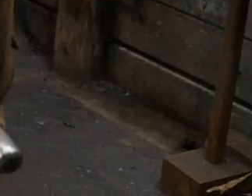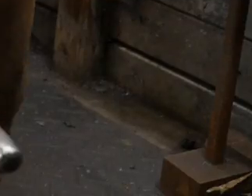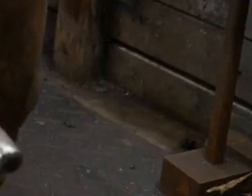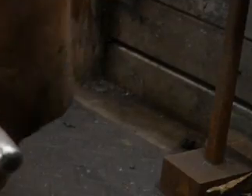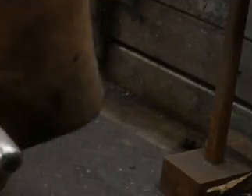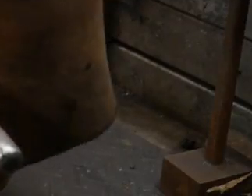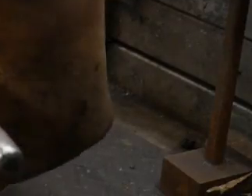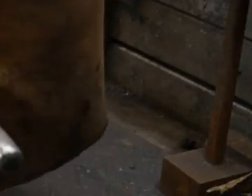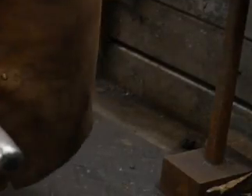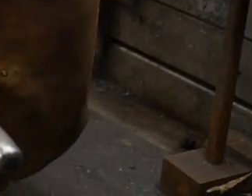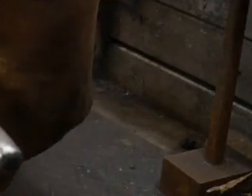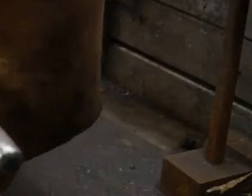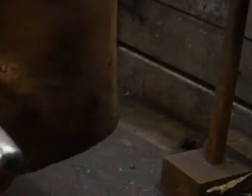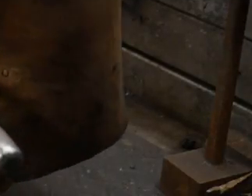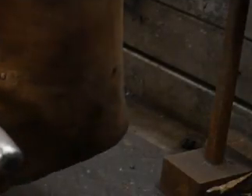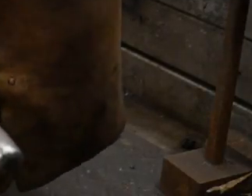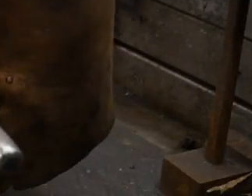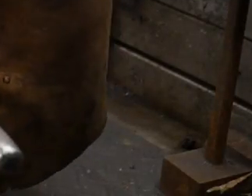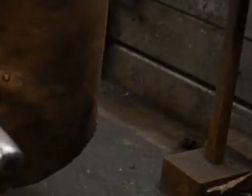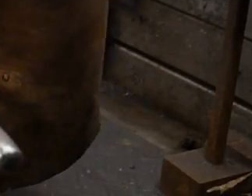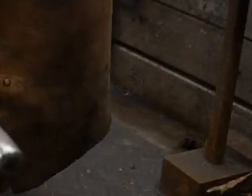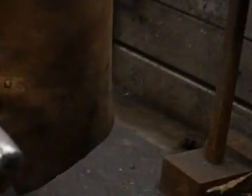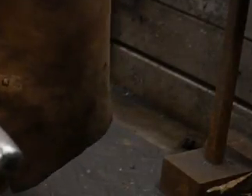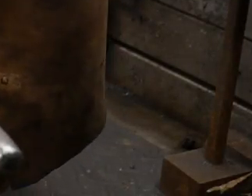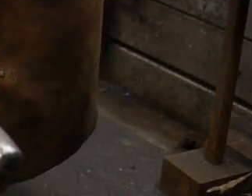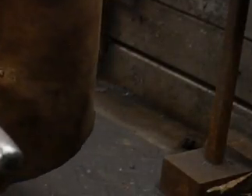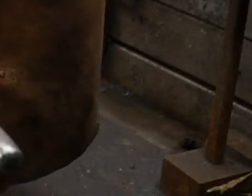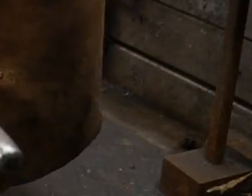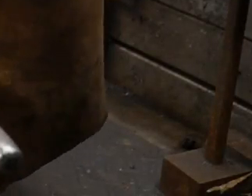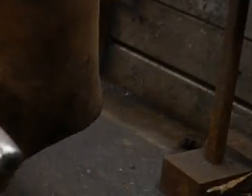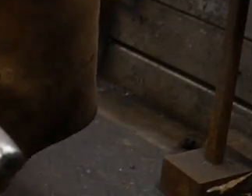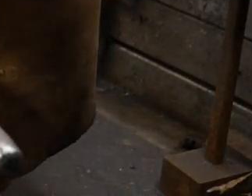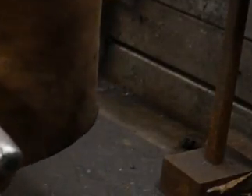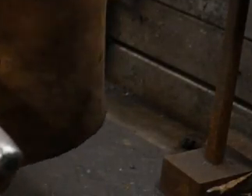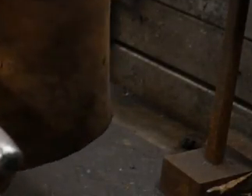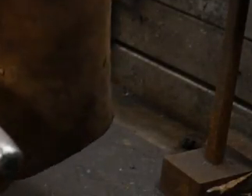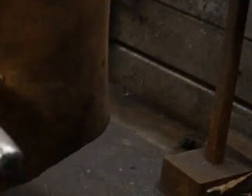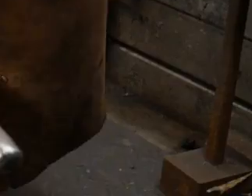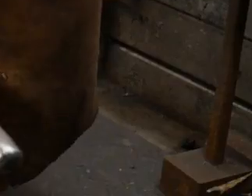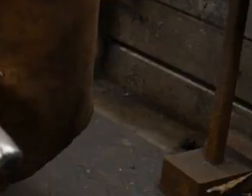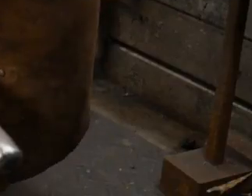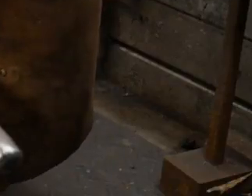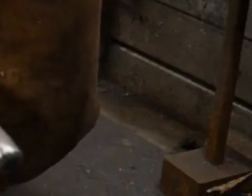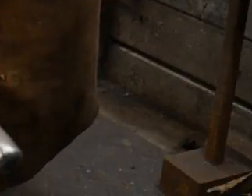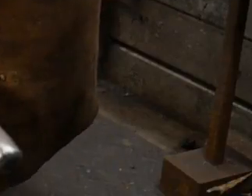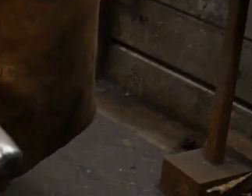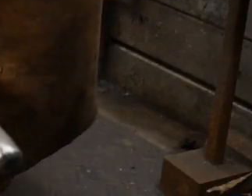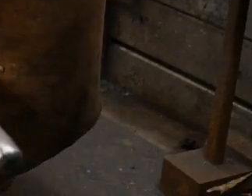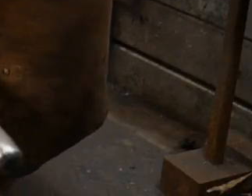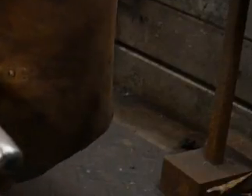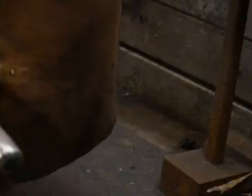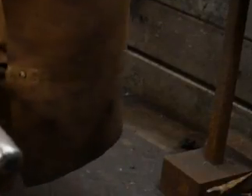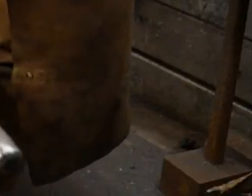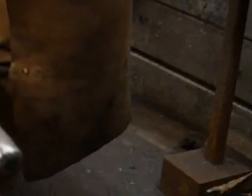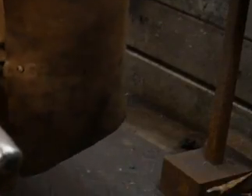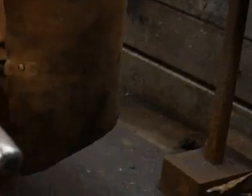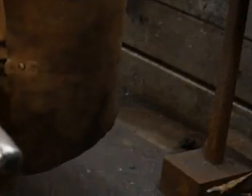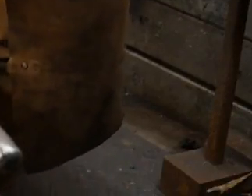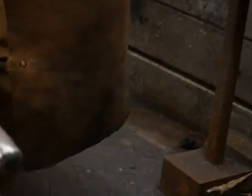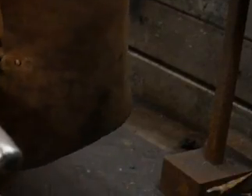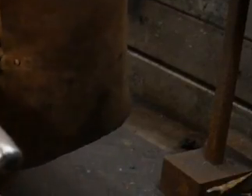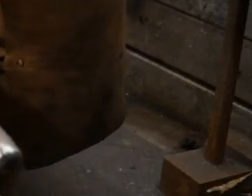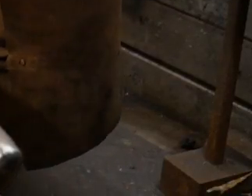iron, but this has more fibrous nature to it than what this bar does. This bar